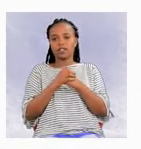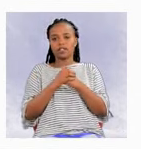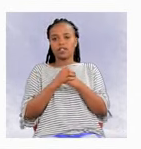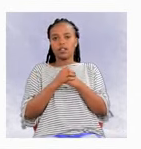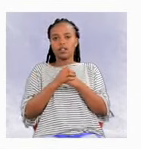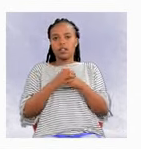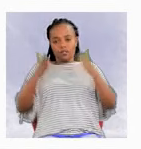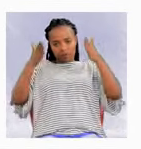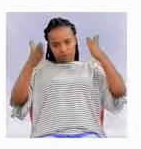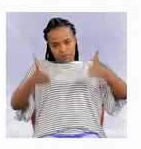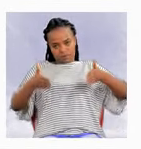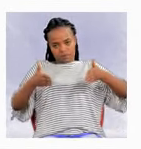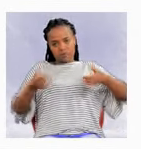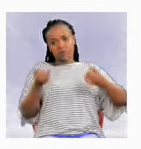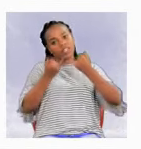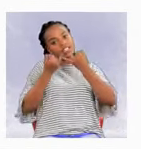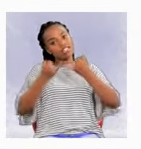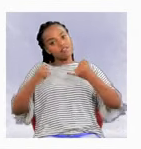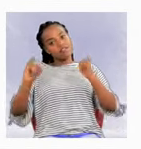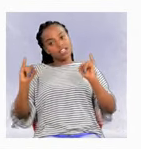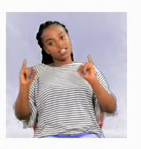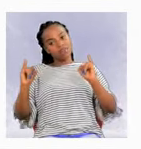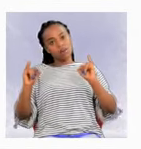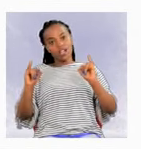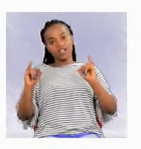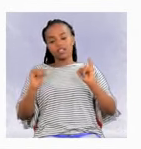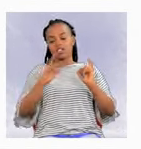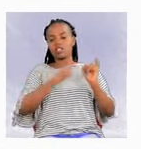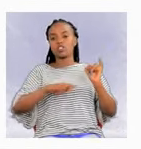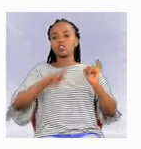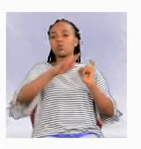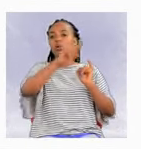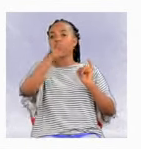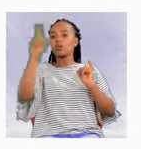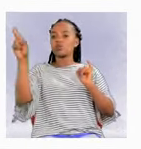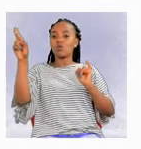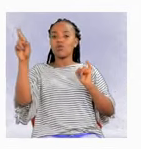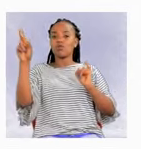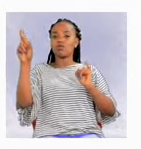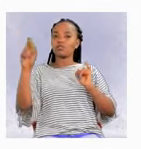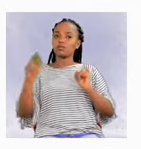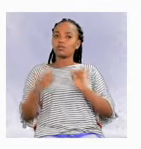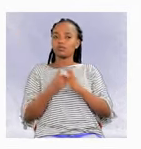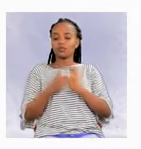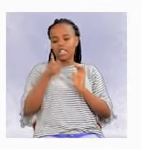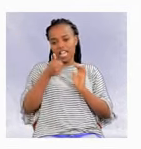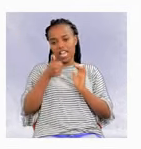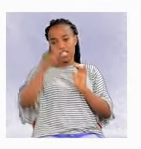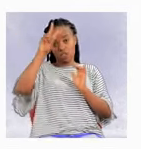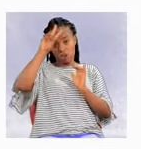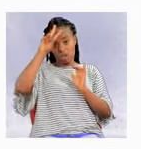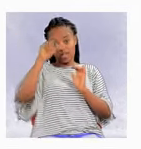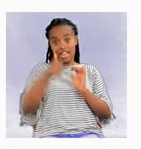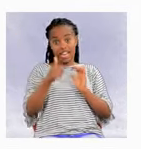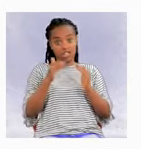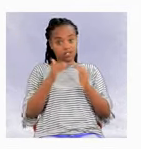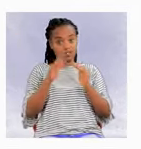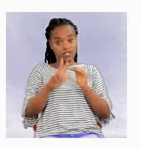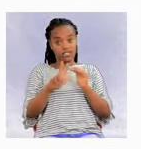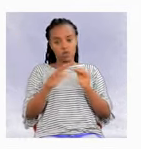an absolute value, divided by the square root of a squared, our a is